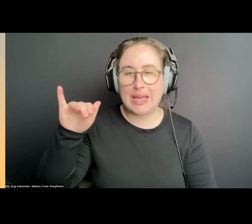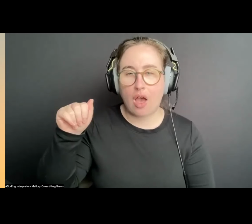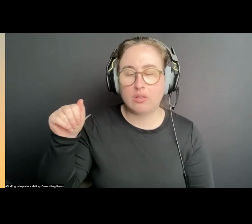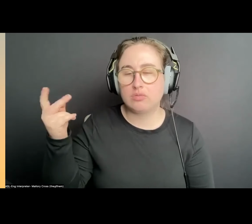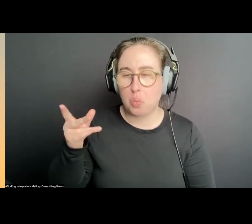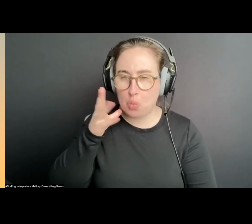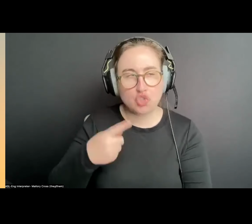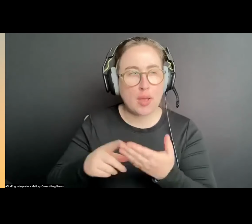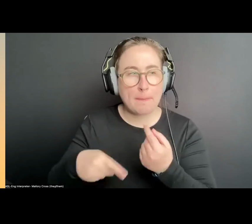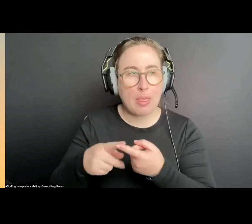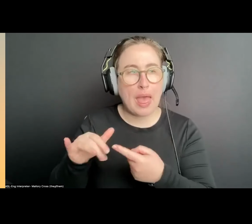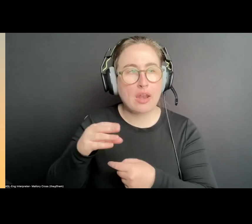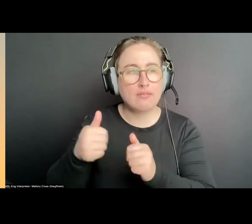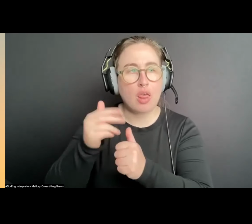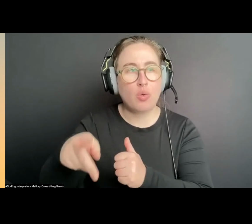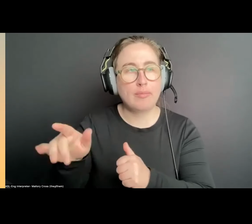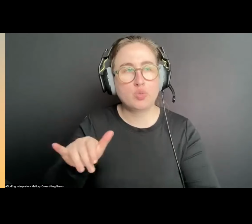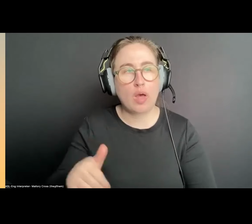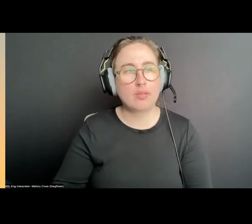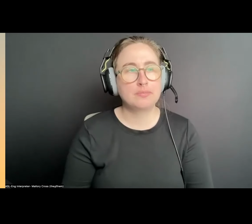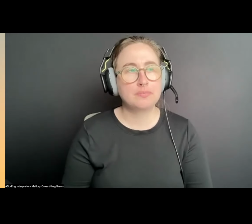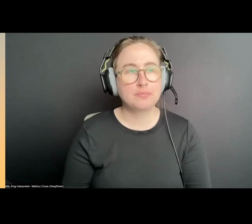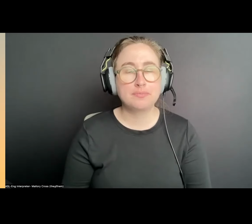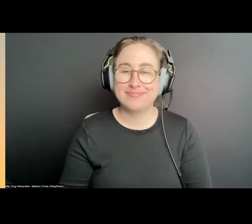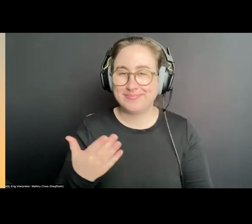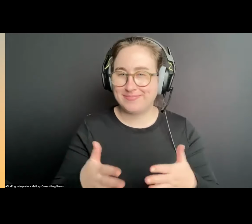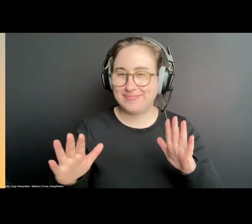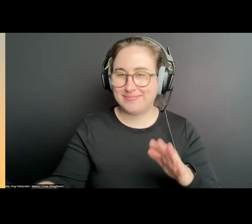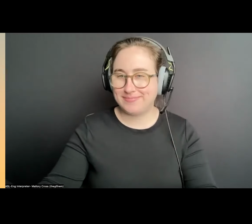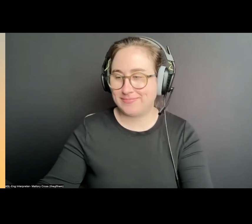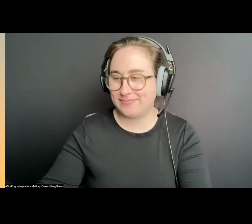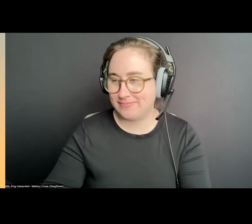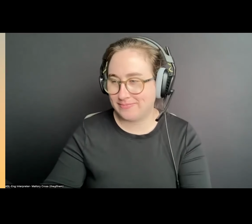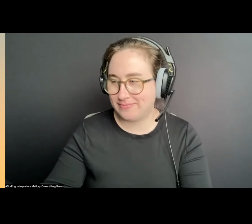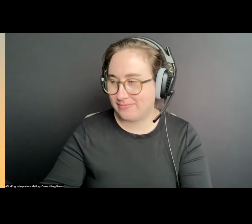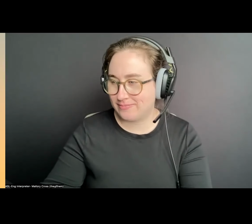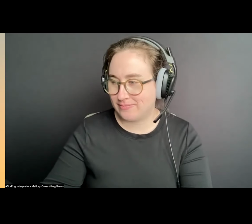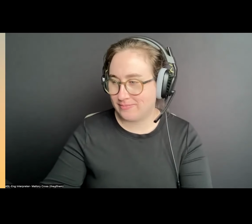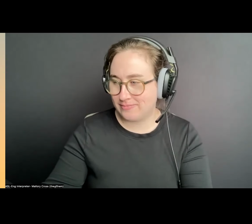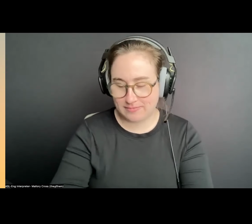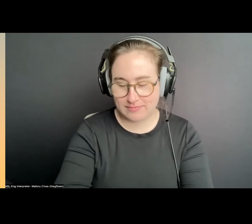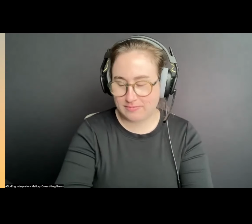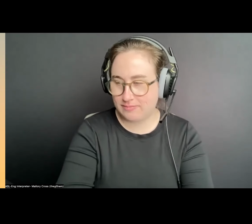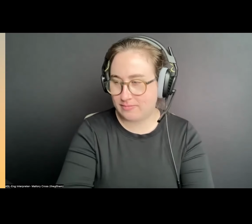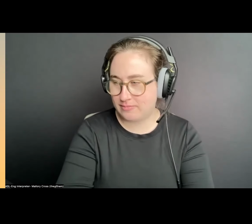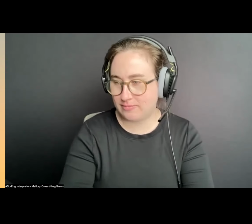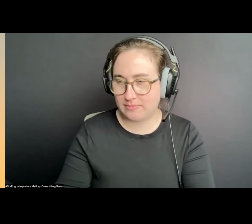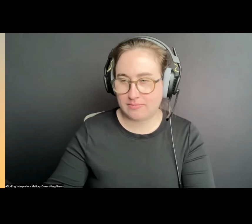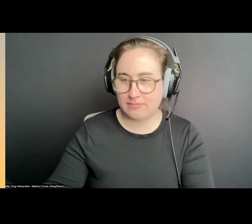that and following up as well. So thank you. That's all I got. Great. Thanks so much. So we're wrapping